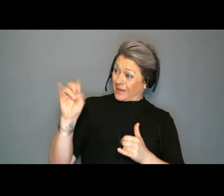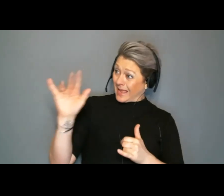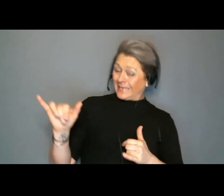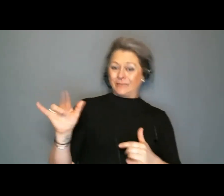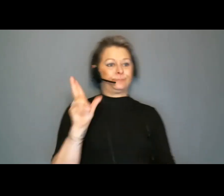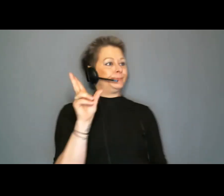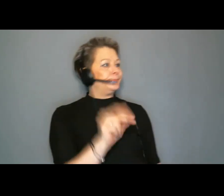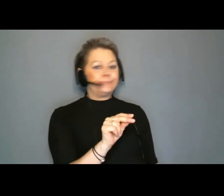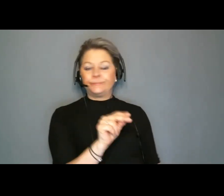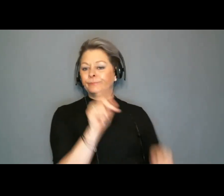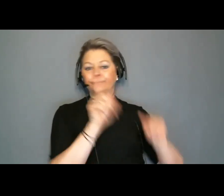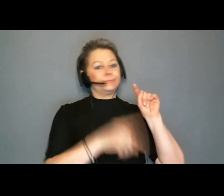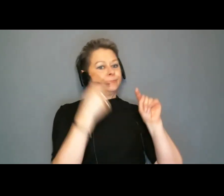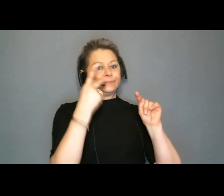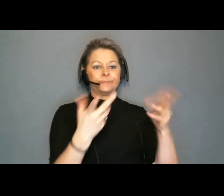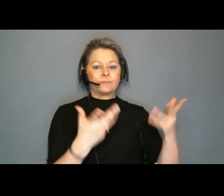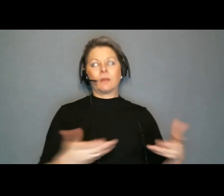I don't know why it's doing that.